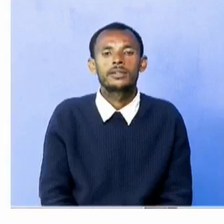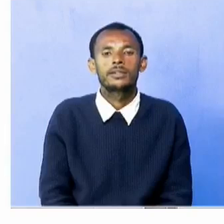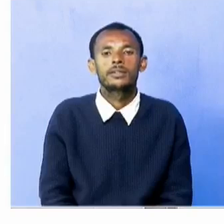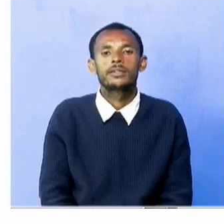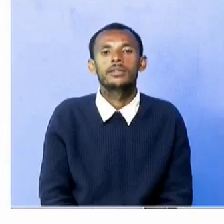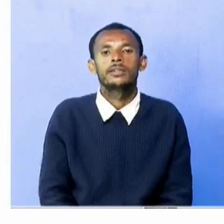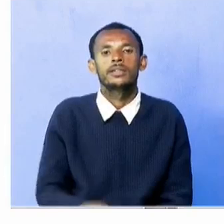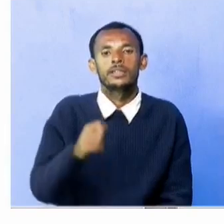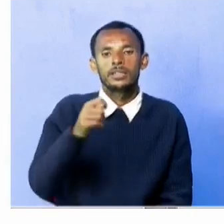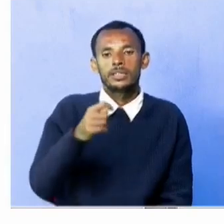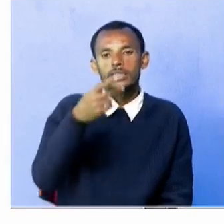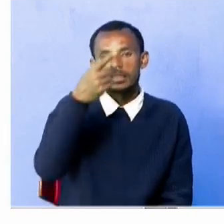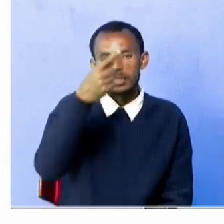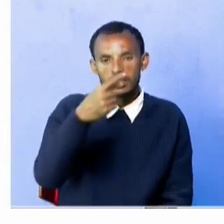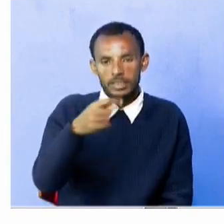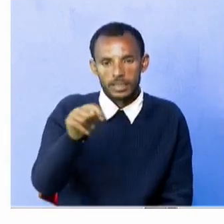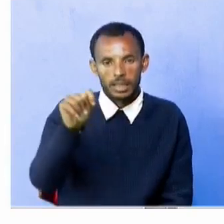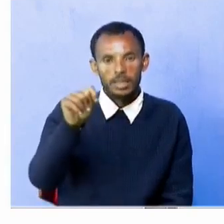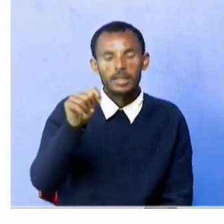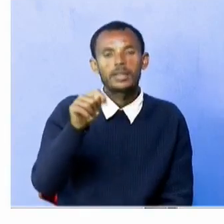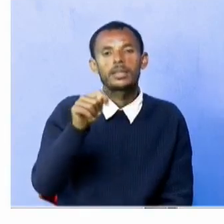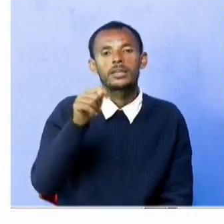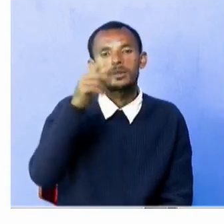the square of